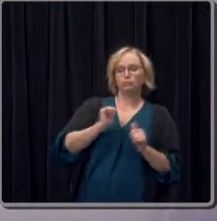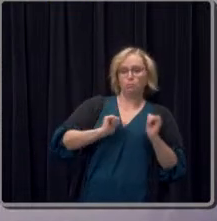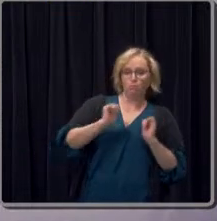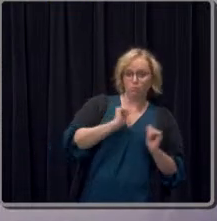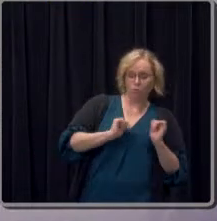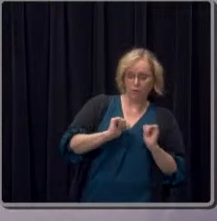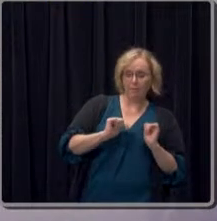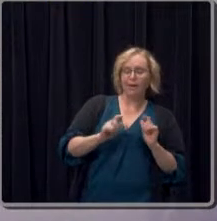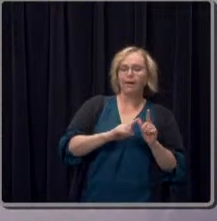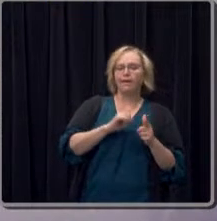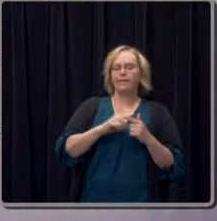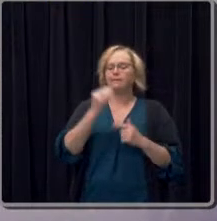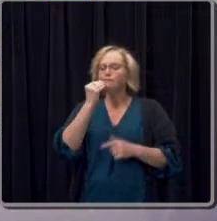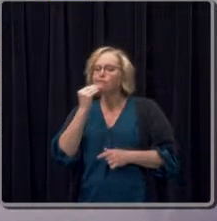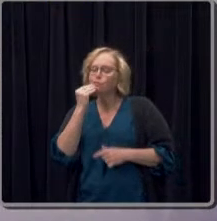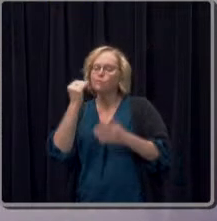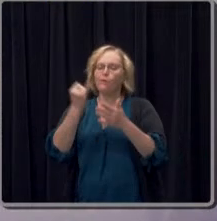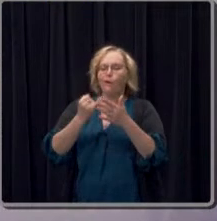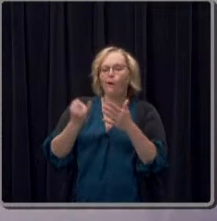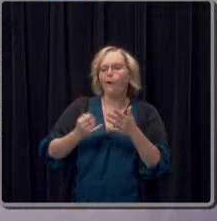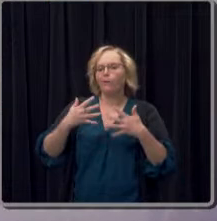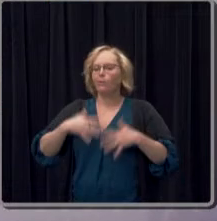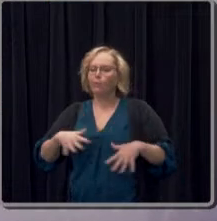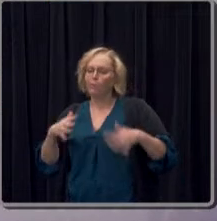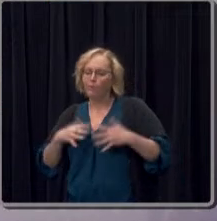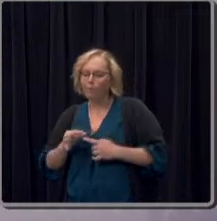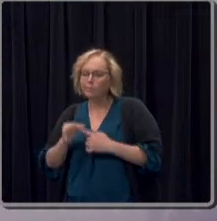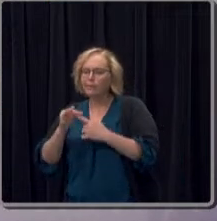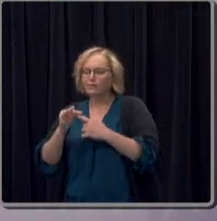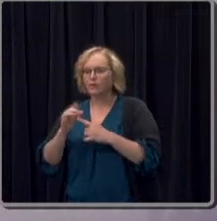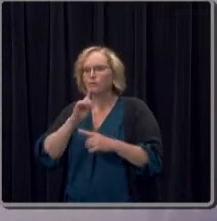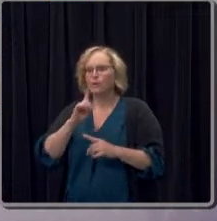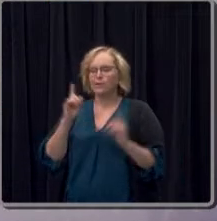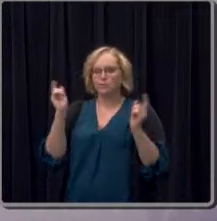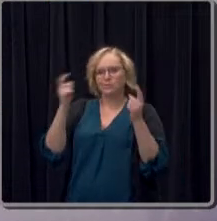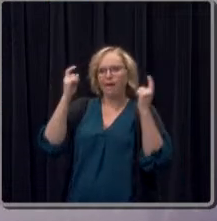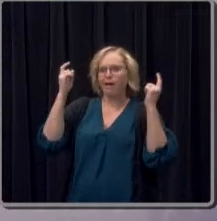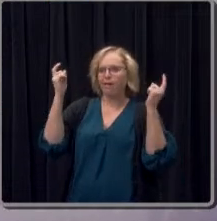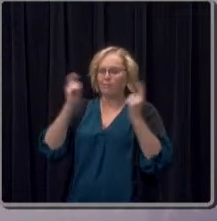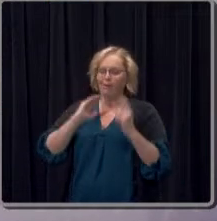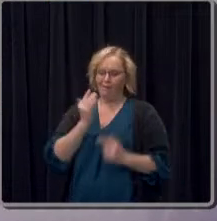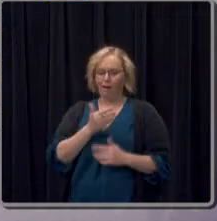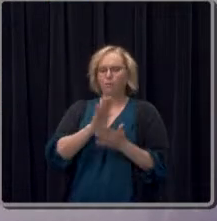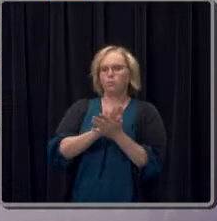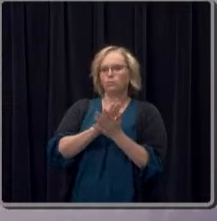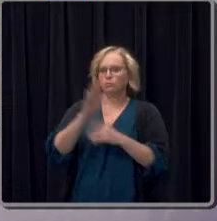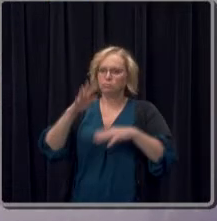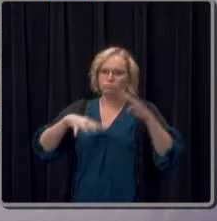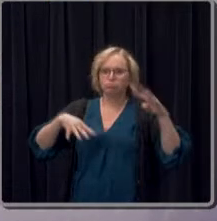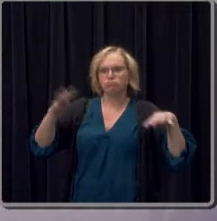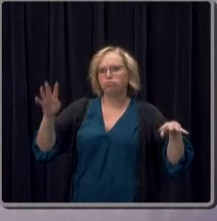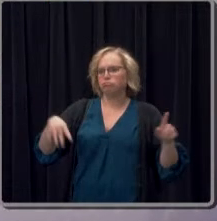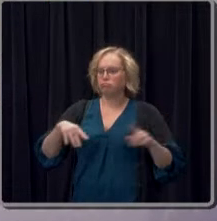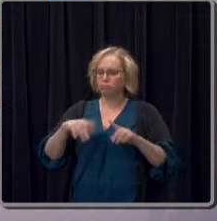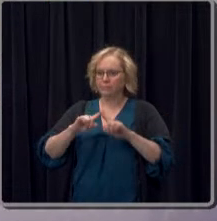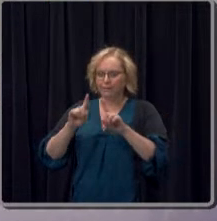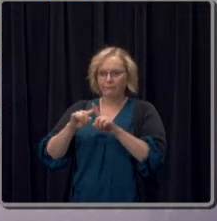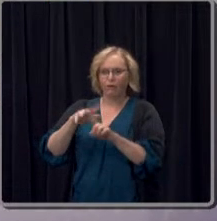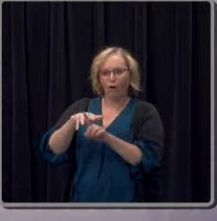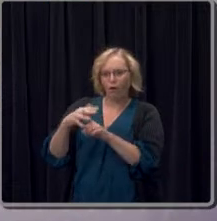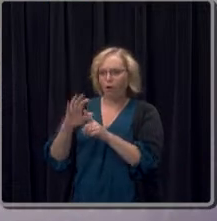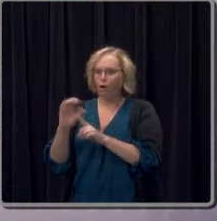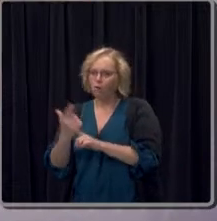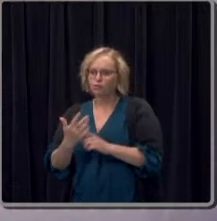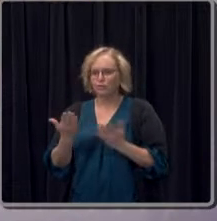art, clothing and everything. And it's really able to just celebrate like the diversity of the school, and people are able to learn about like the different cultures